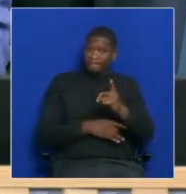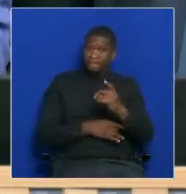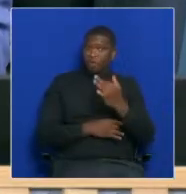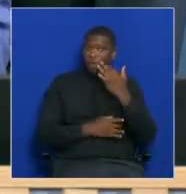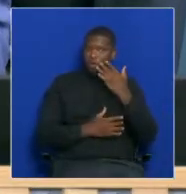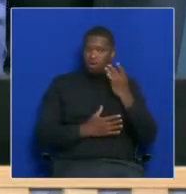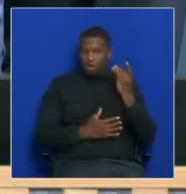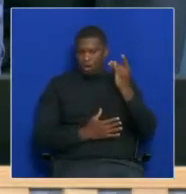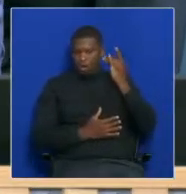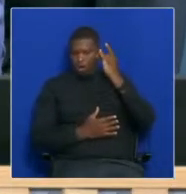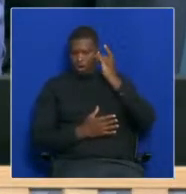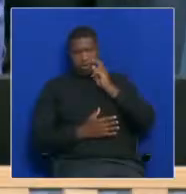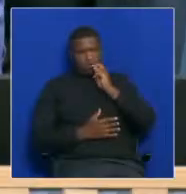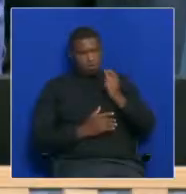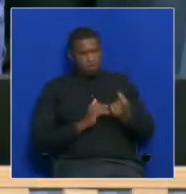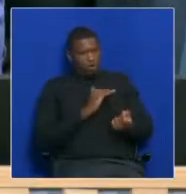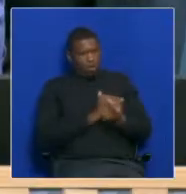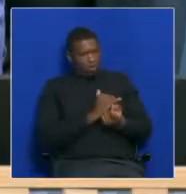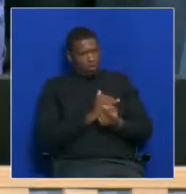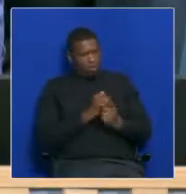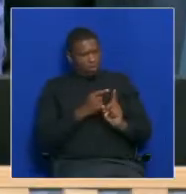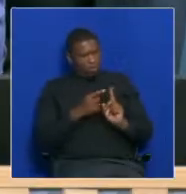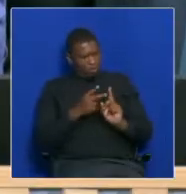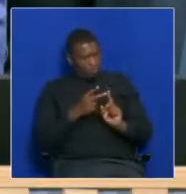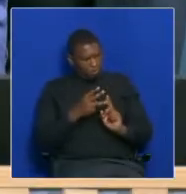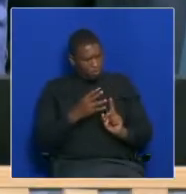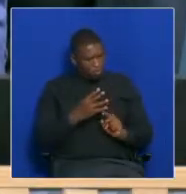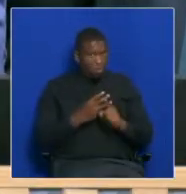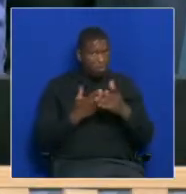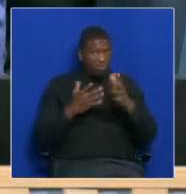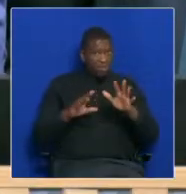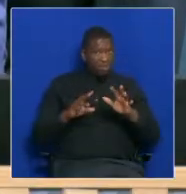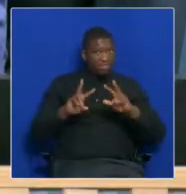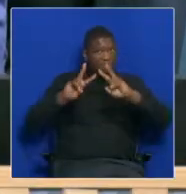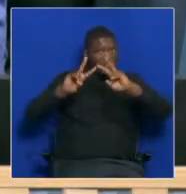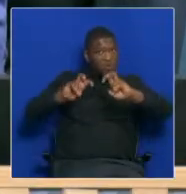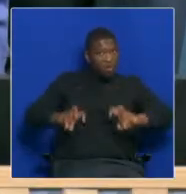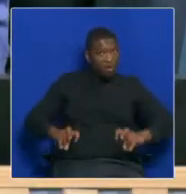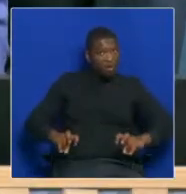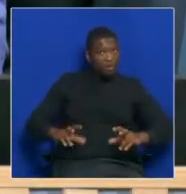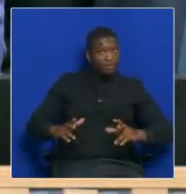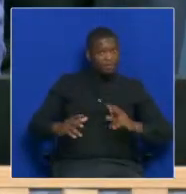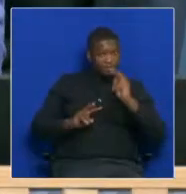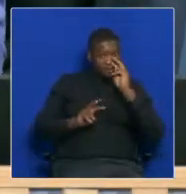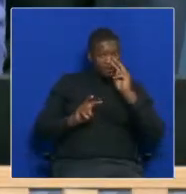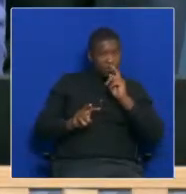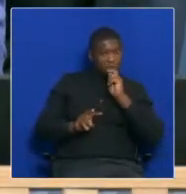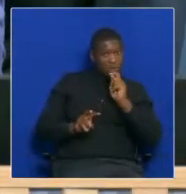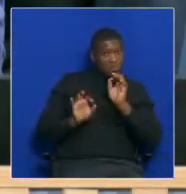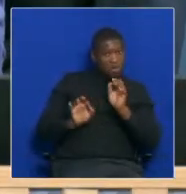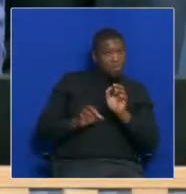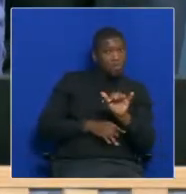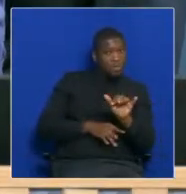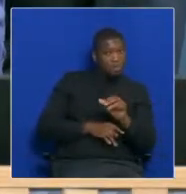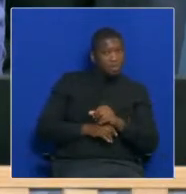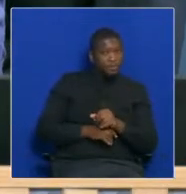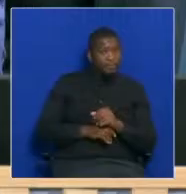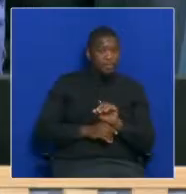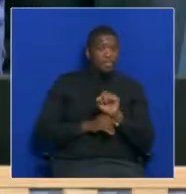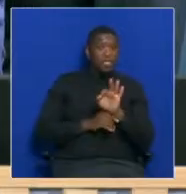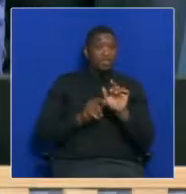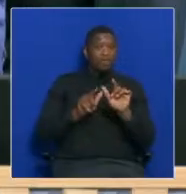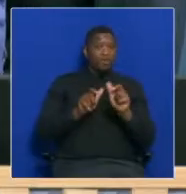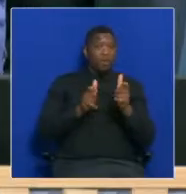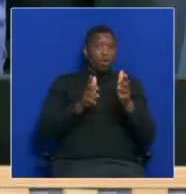like those, did you make inquiries internally to find out what the position is? And if the commission has been